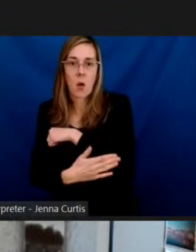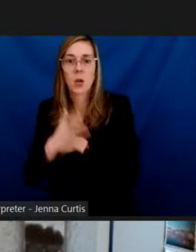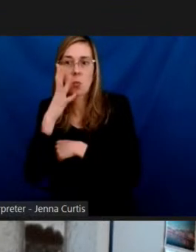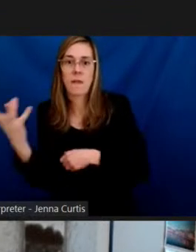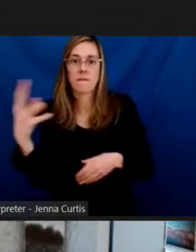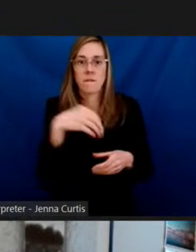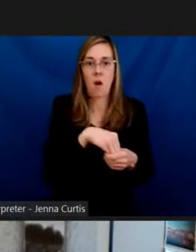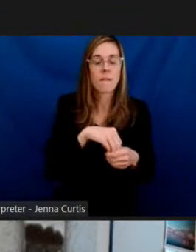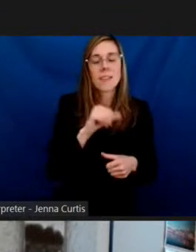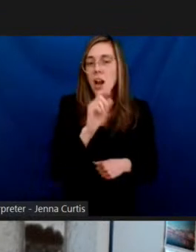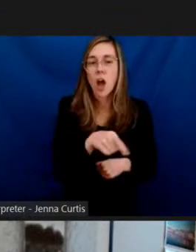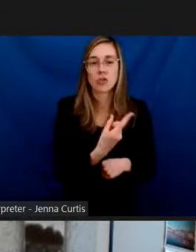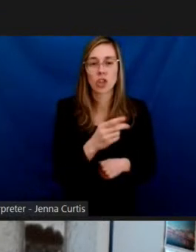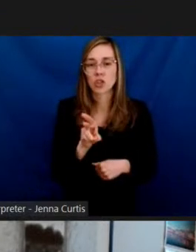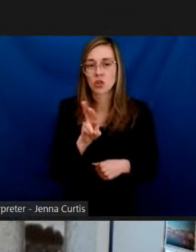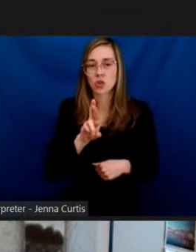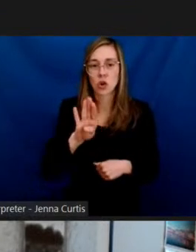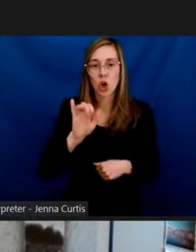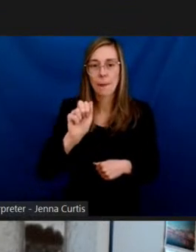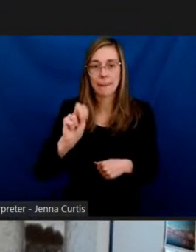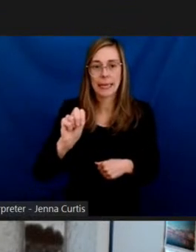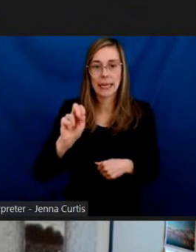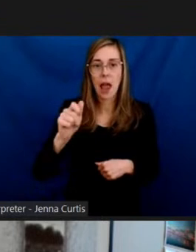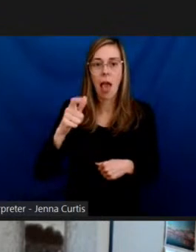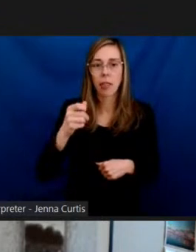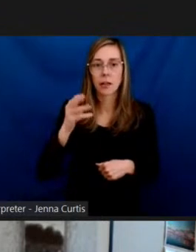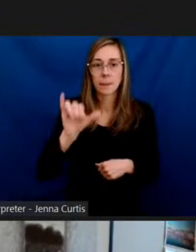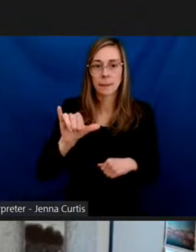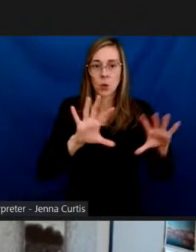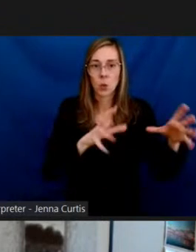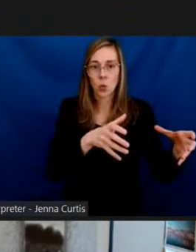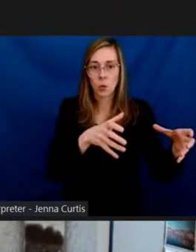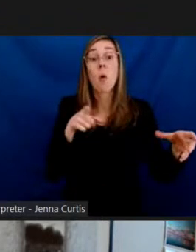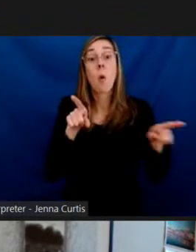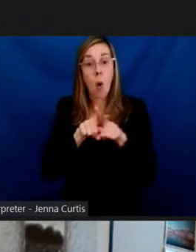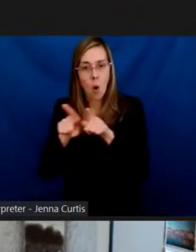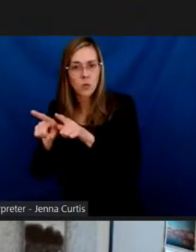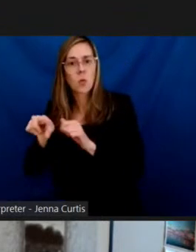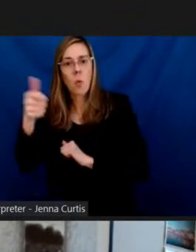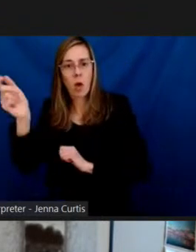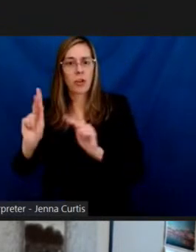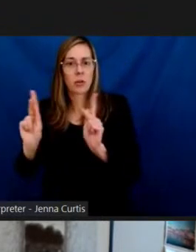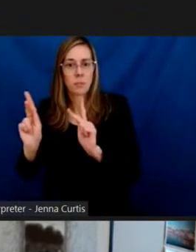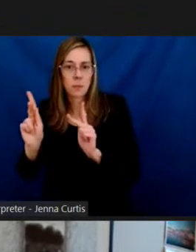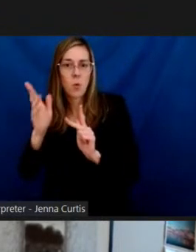be experts providing wraparound services from our community.